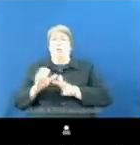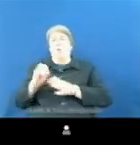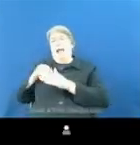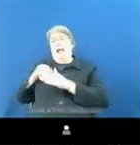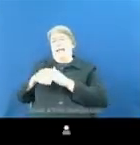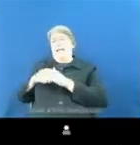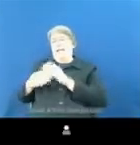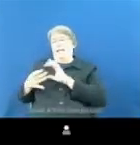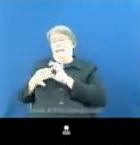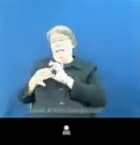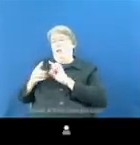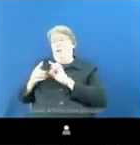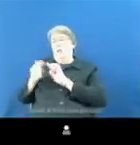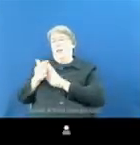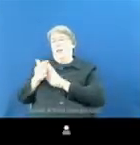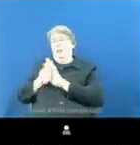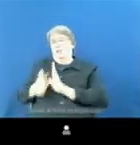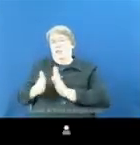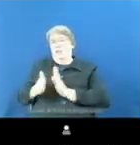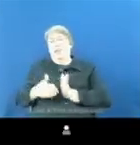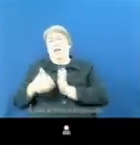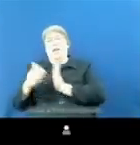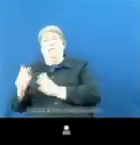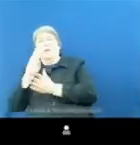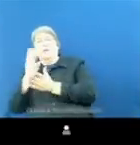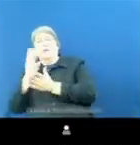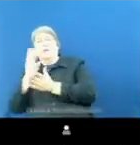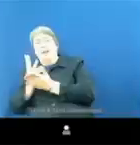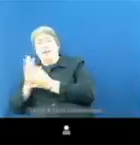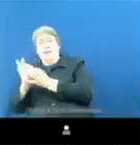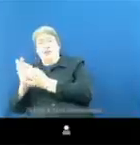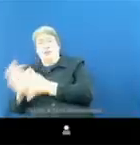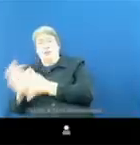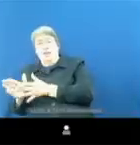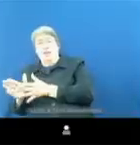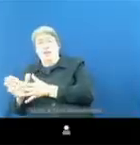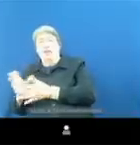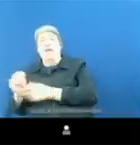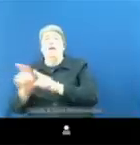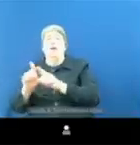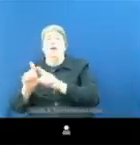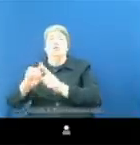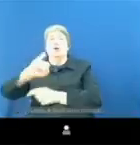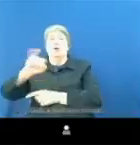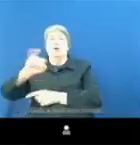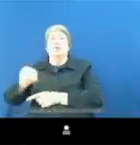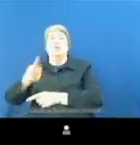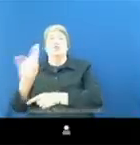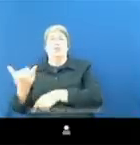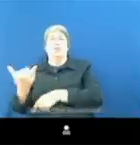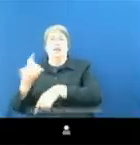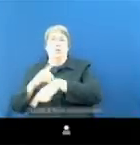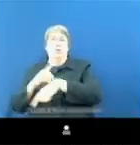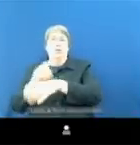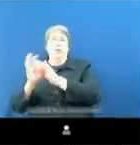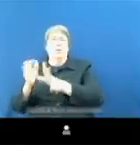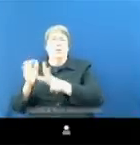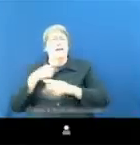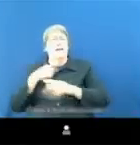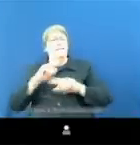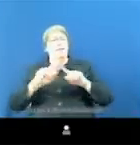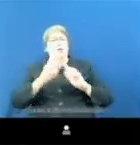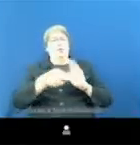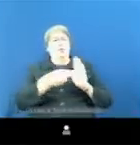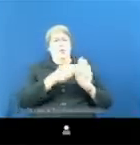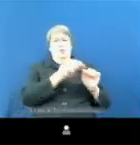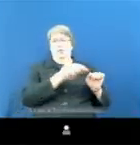then there's the function of witness interpreting, and there are also jury duty interpreters. So there are various roles that we play,